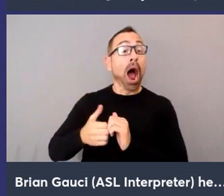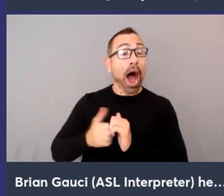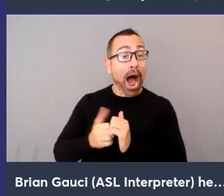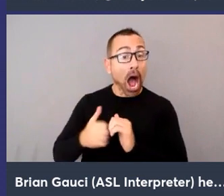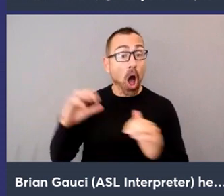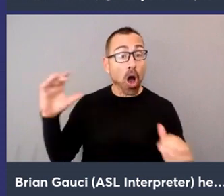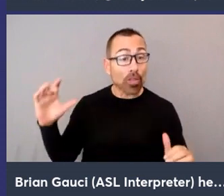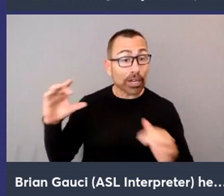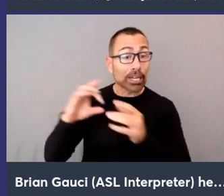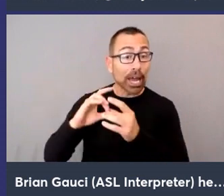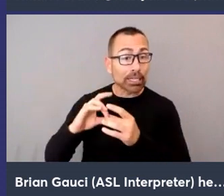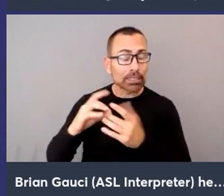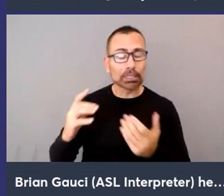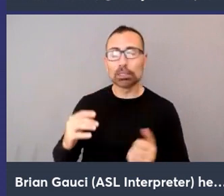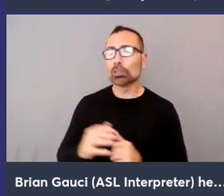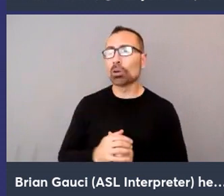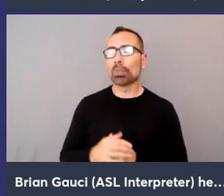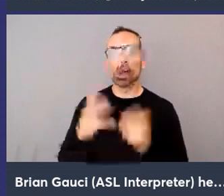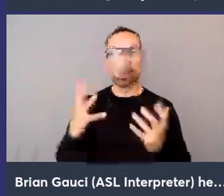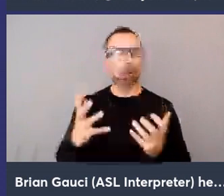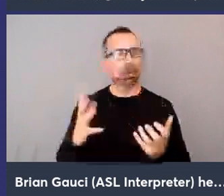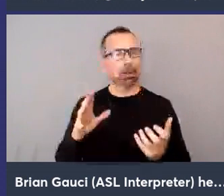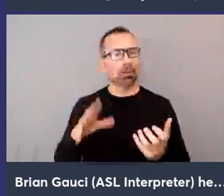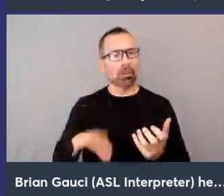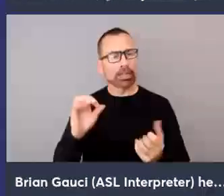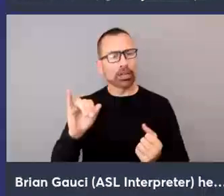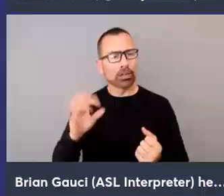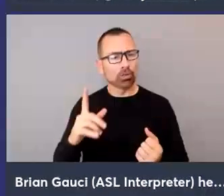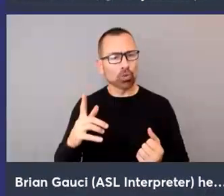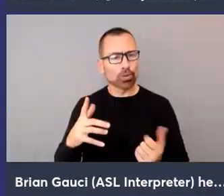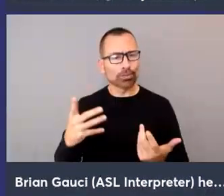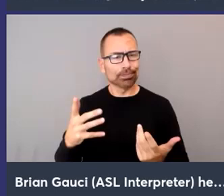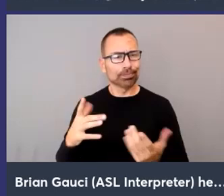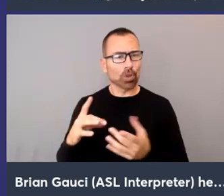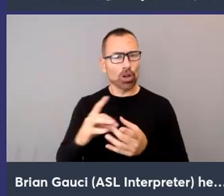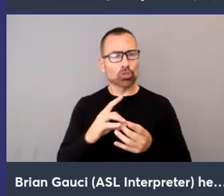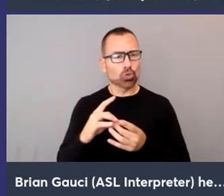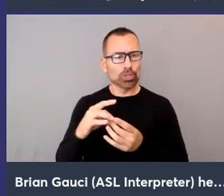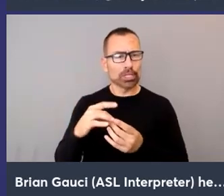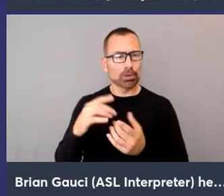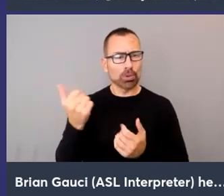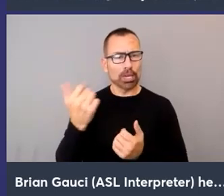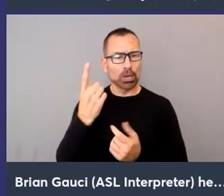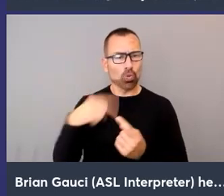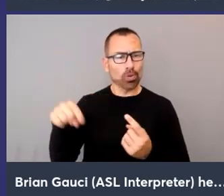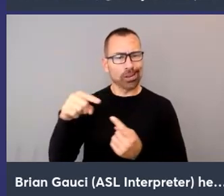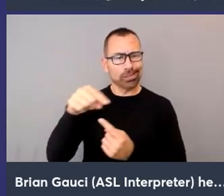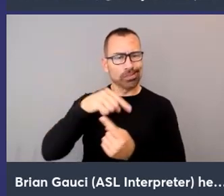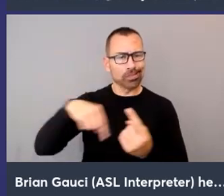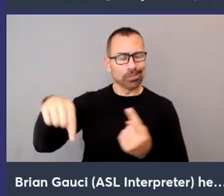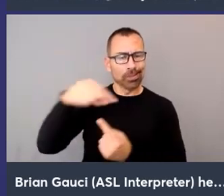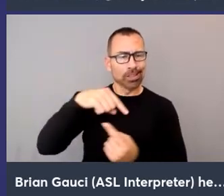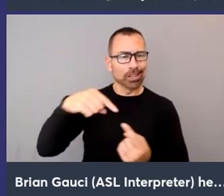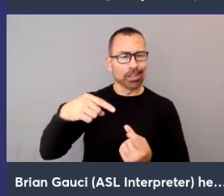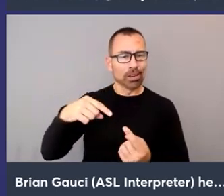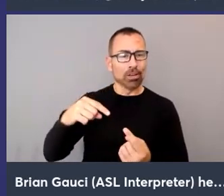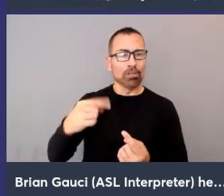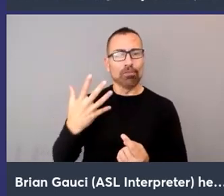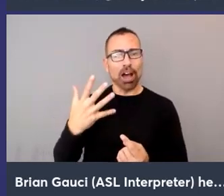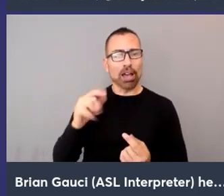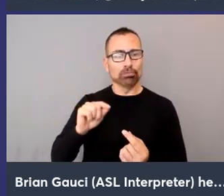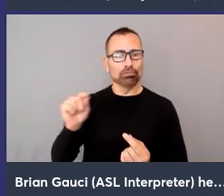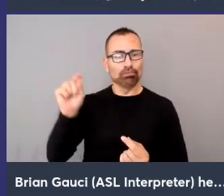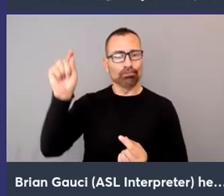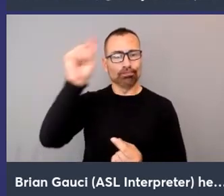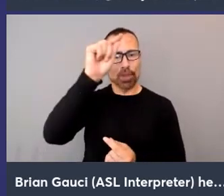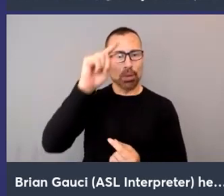want to find out if you're associated with anybody that's within 5 hops, that's a known fraudster within 5 hops or 3 hops, something like that.